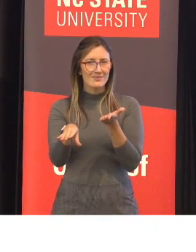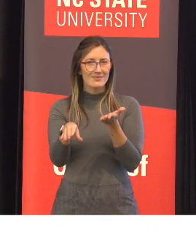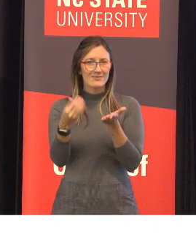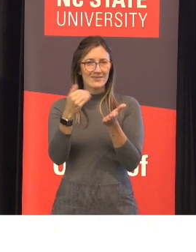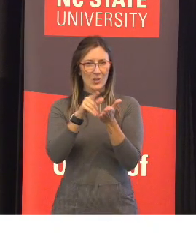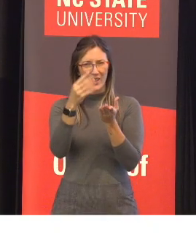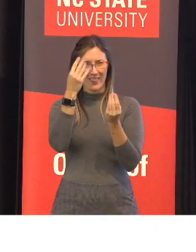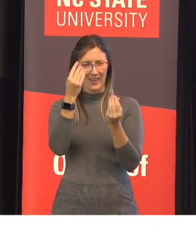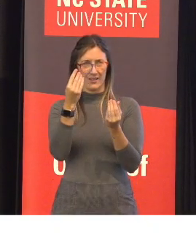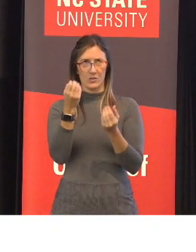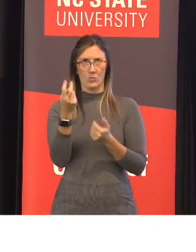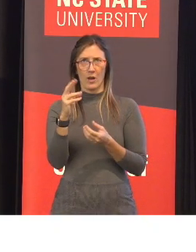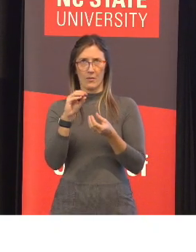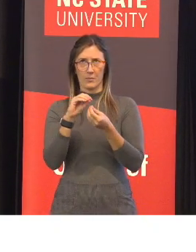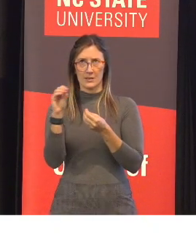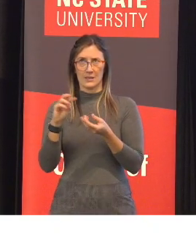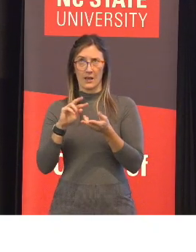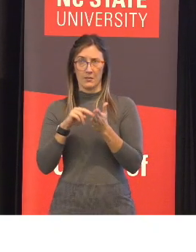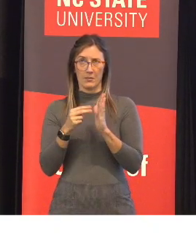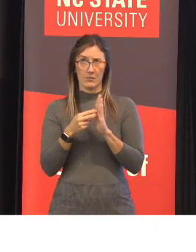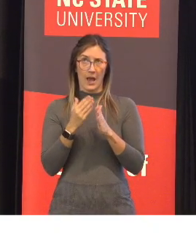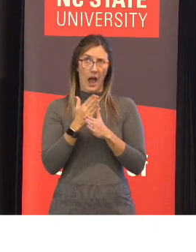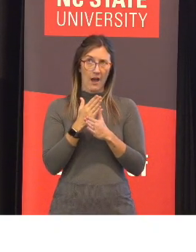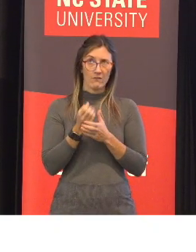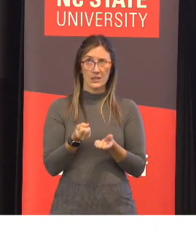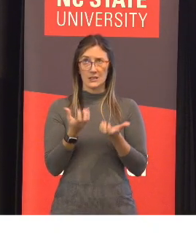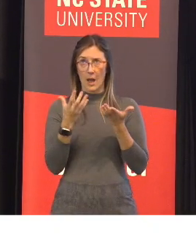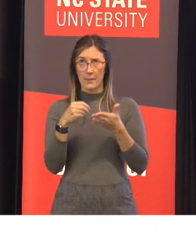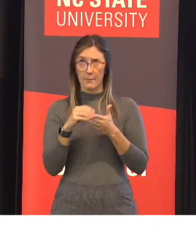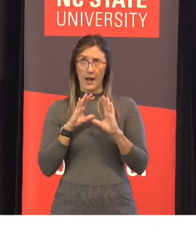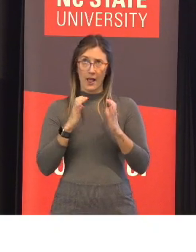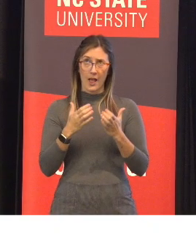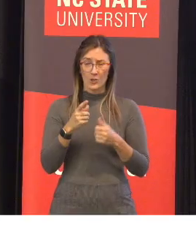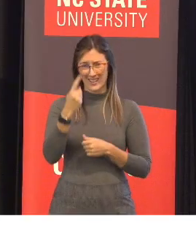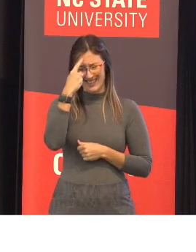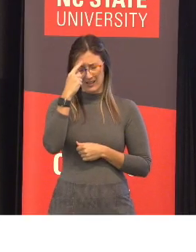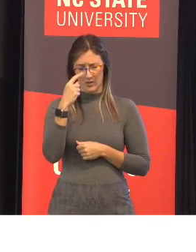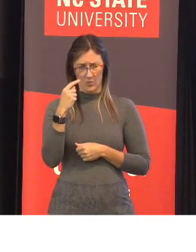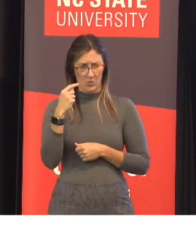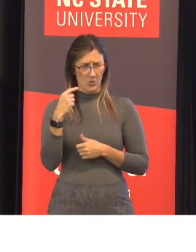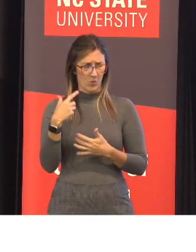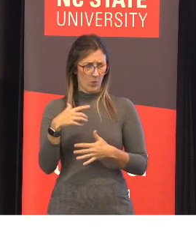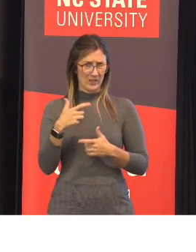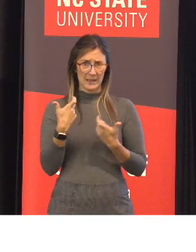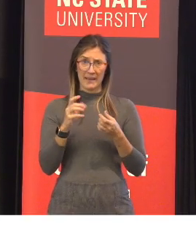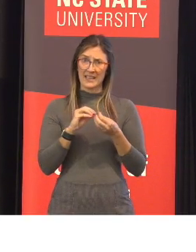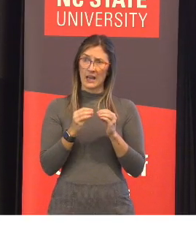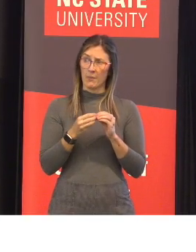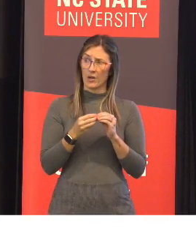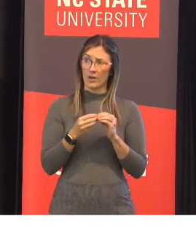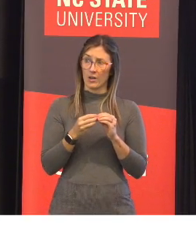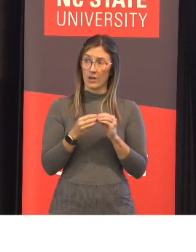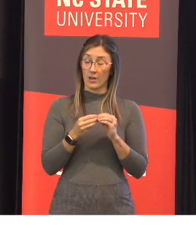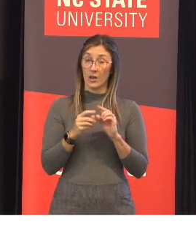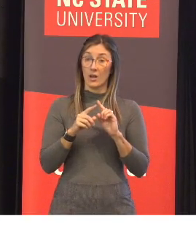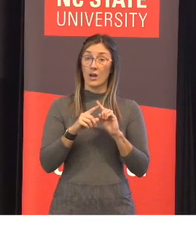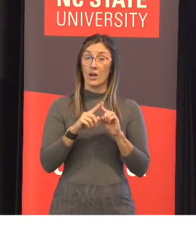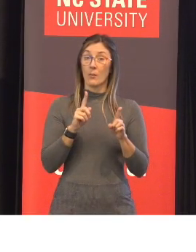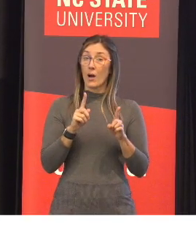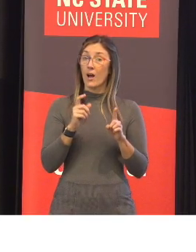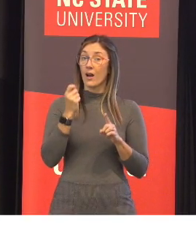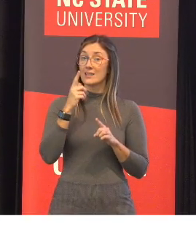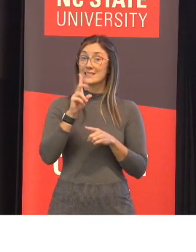is. Usually we think, hey, that's a really big number. Not when disability is visible and invisible.